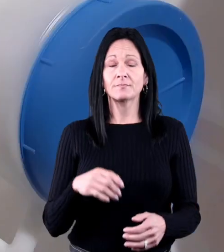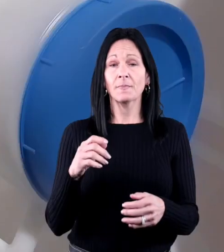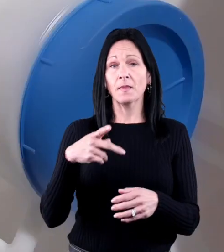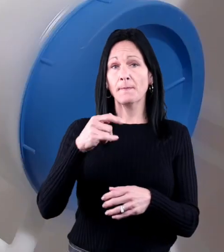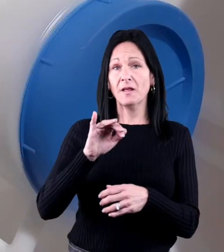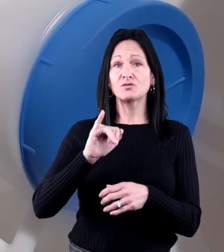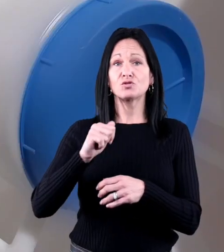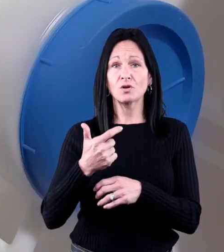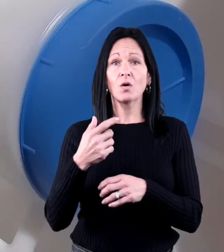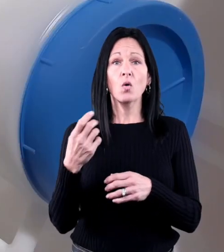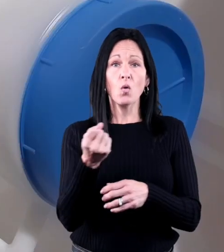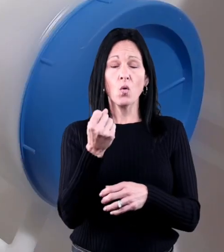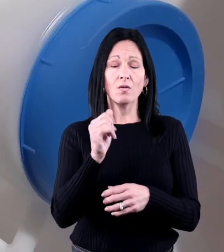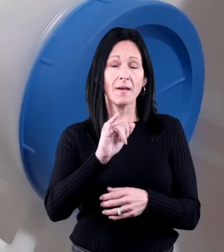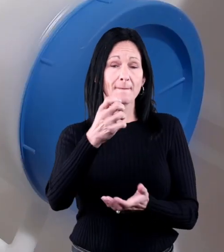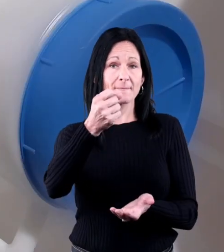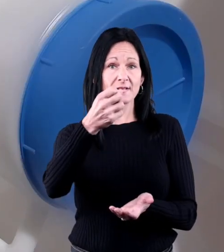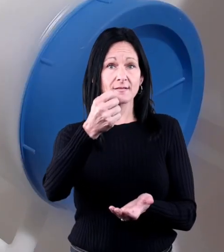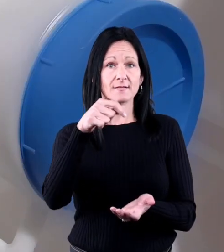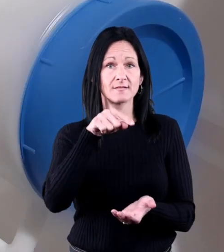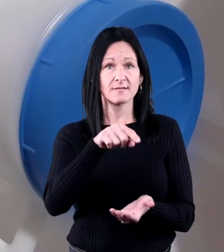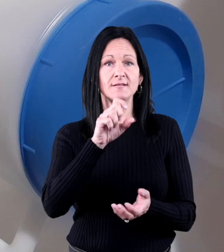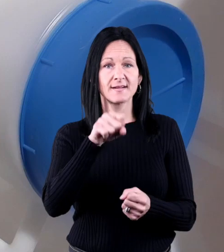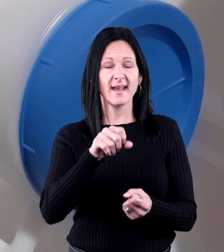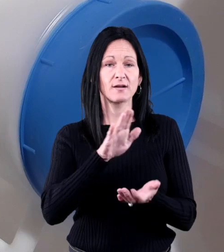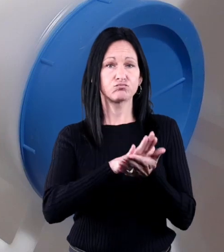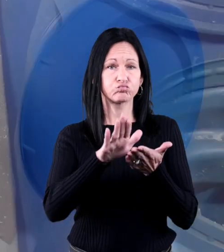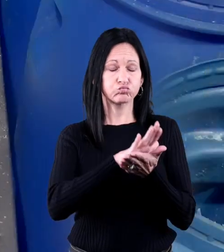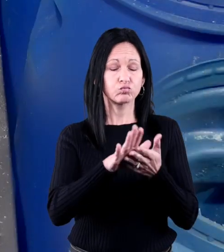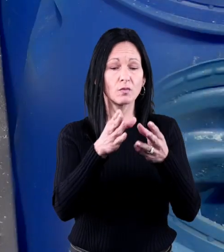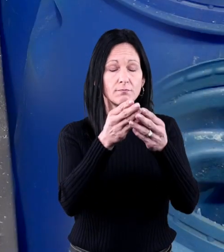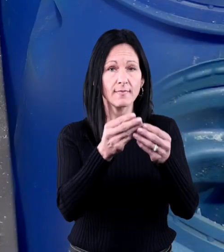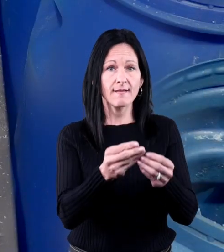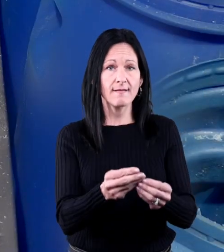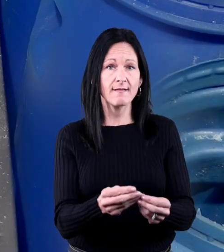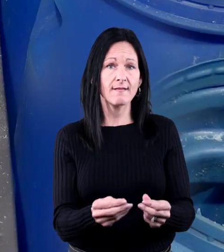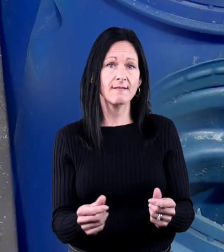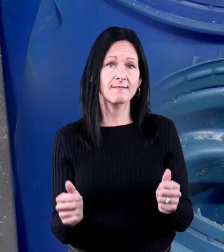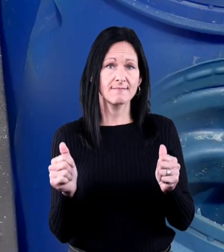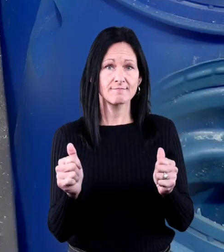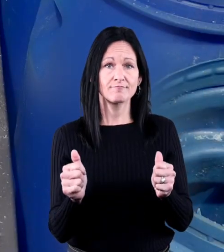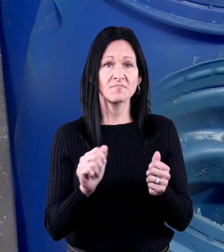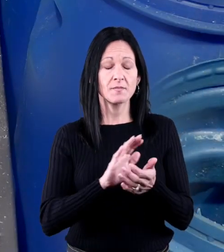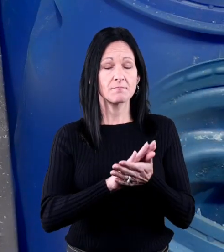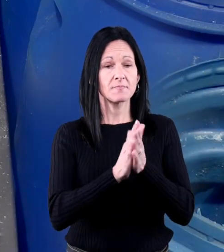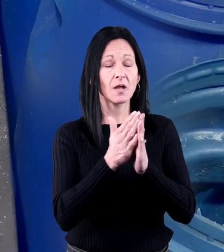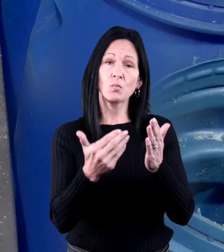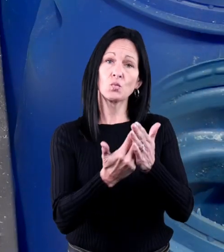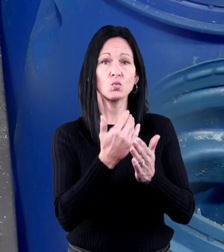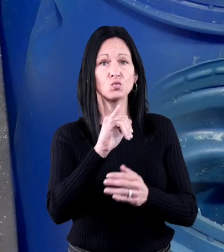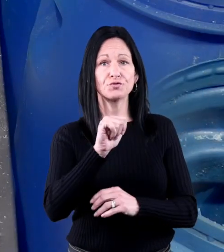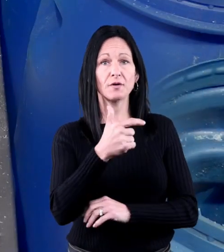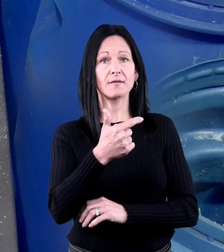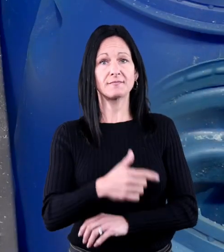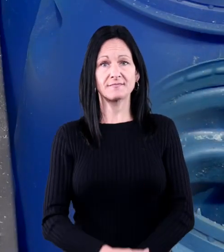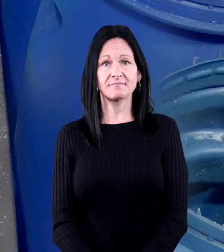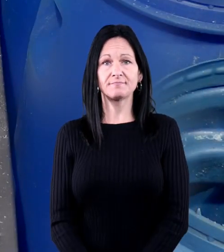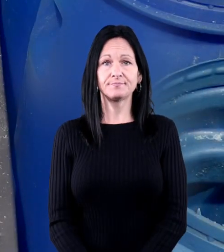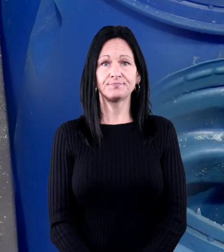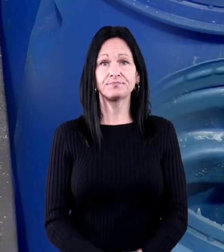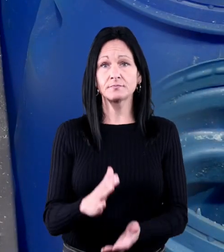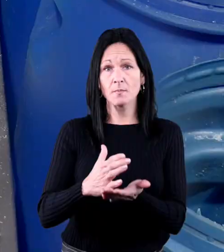Used plastic jugs that hold things like milk can be cleaned, melted down, and made into new